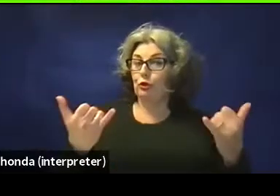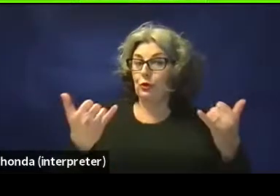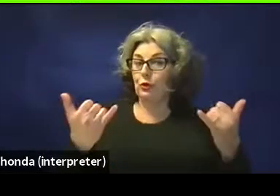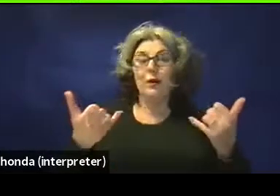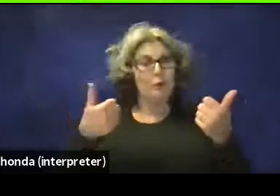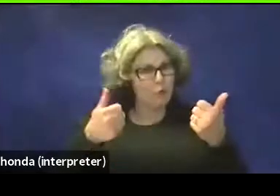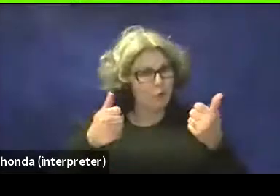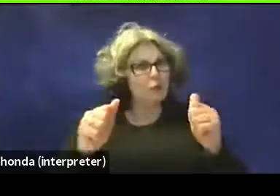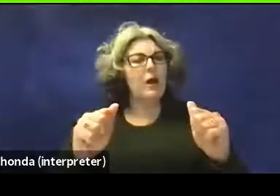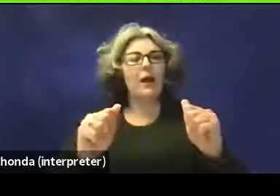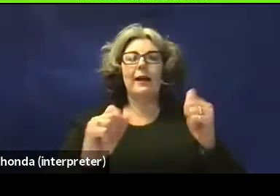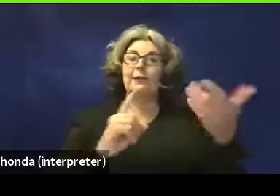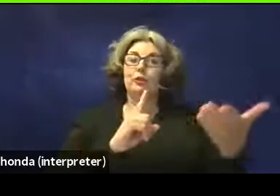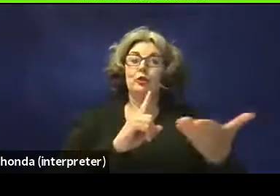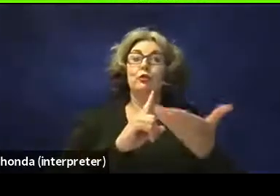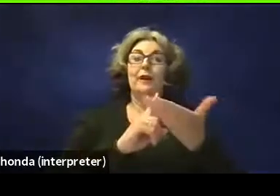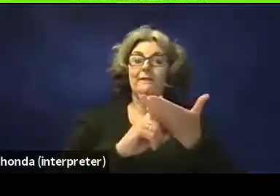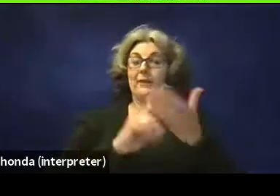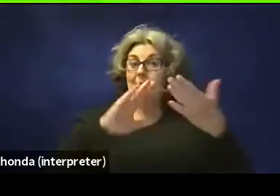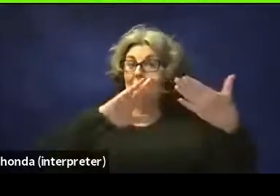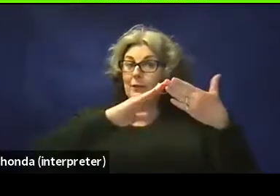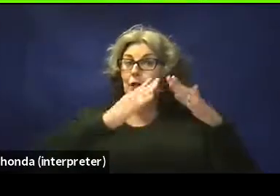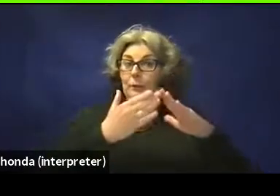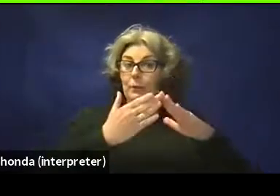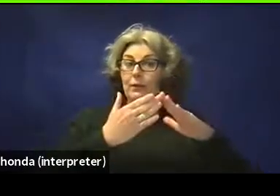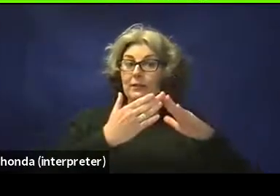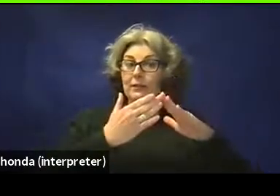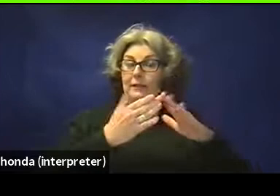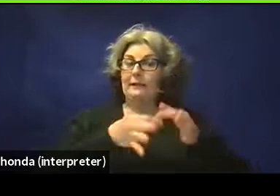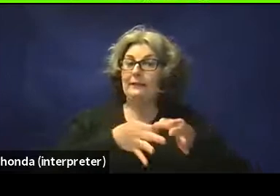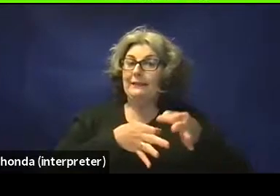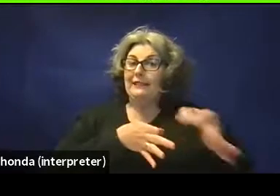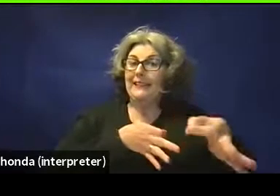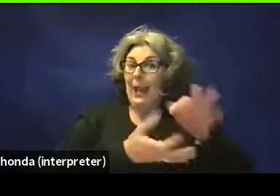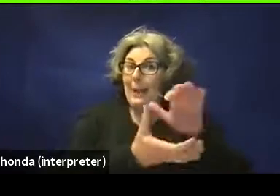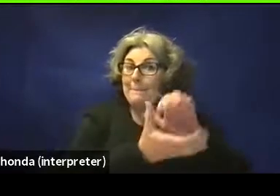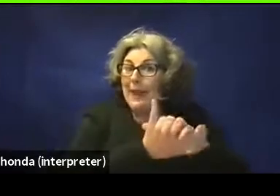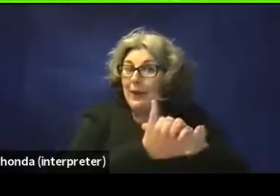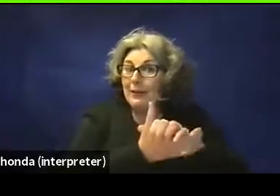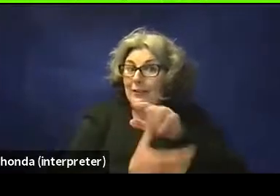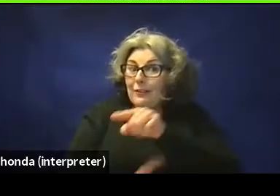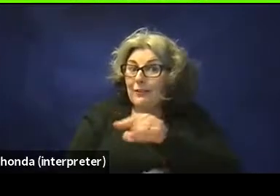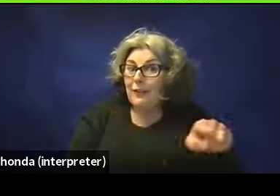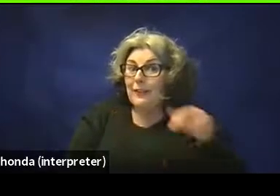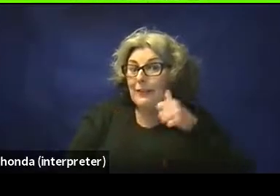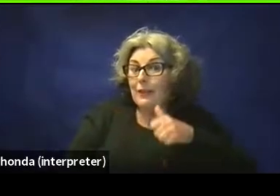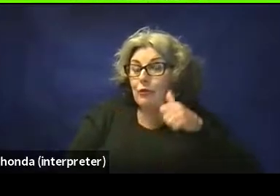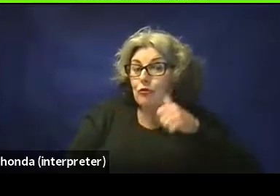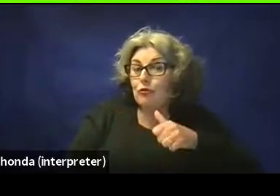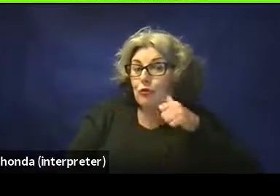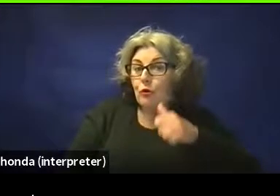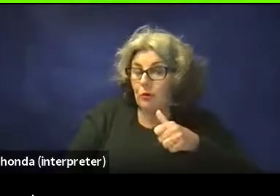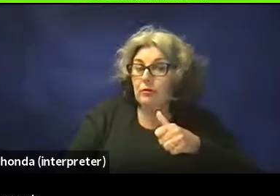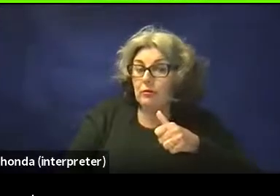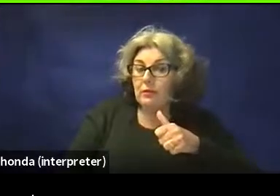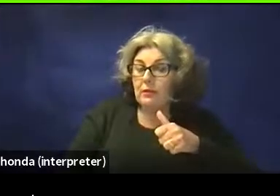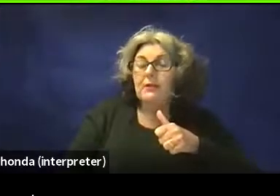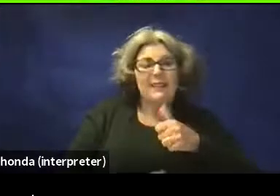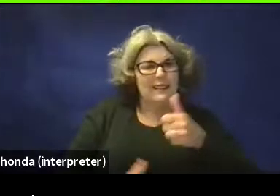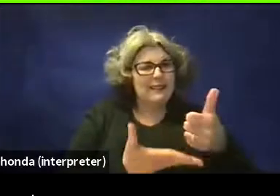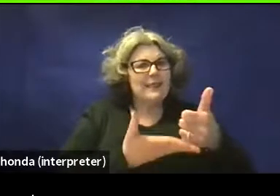are trying to convince the community to delay marriage for these girls. And so that in turn will